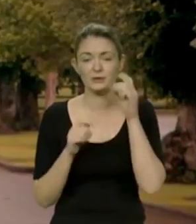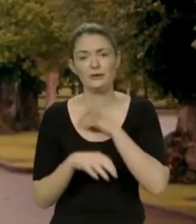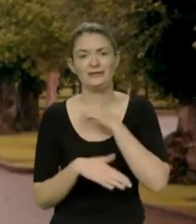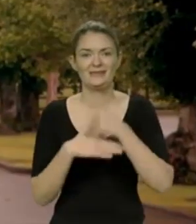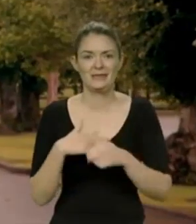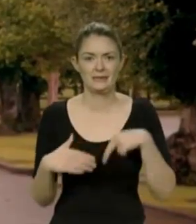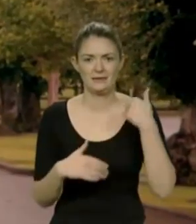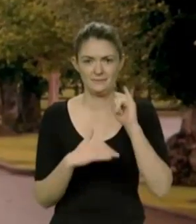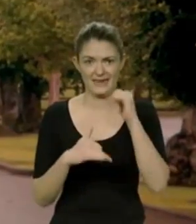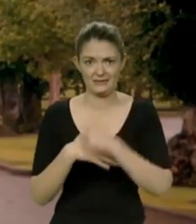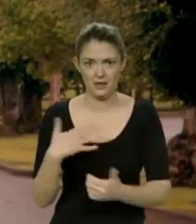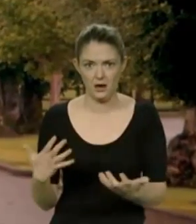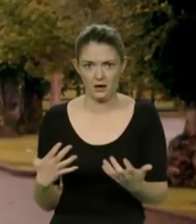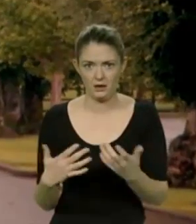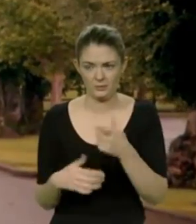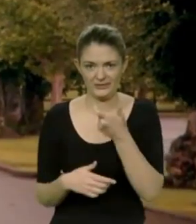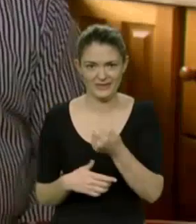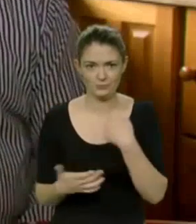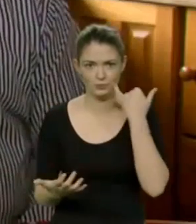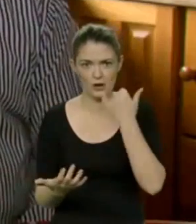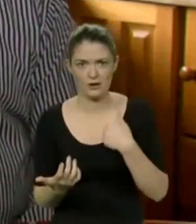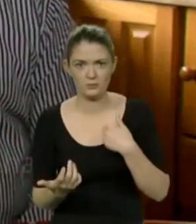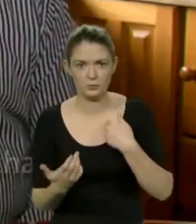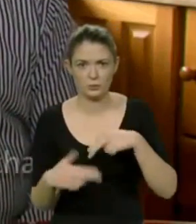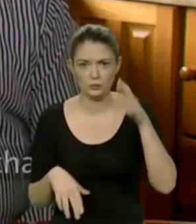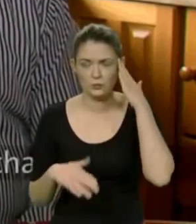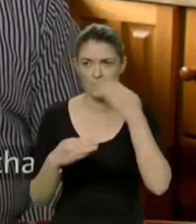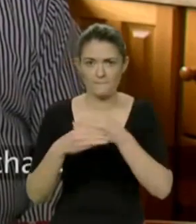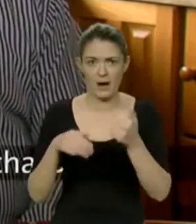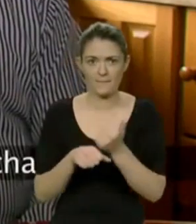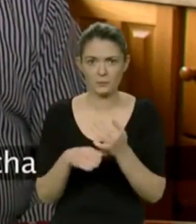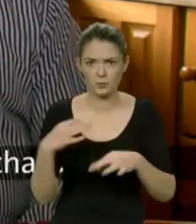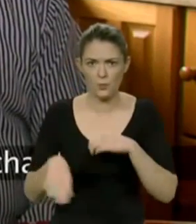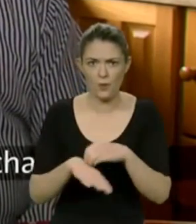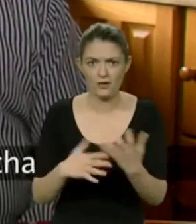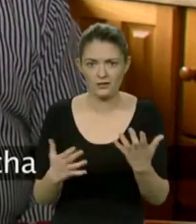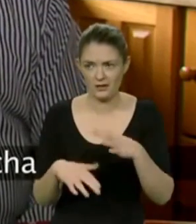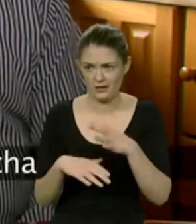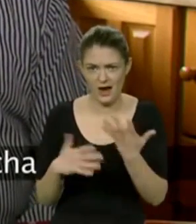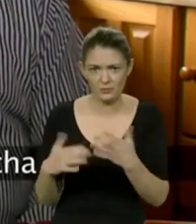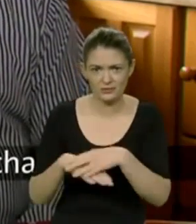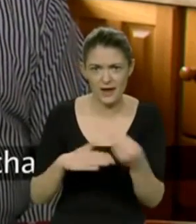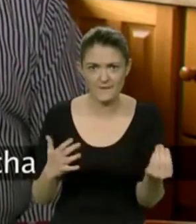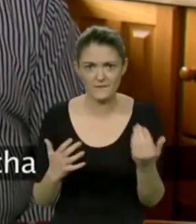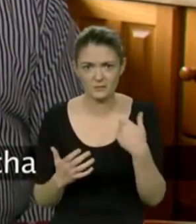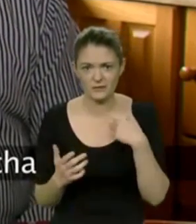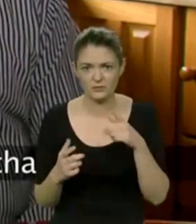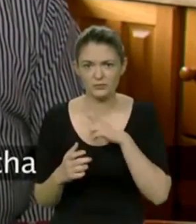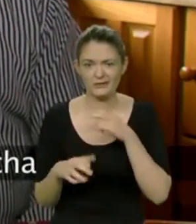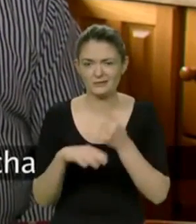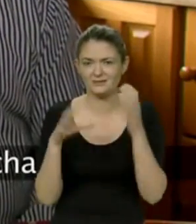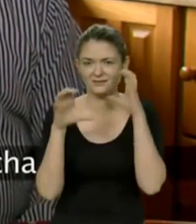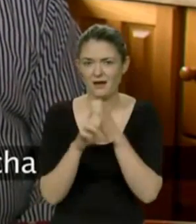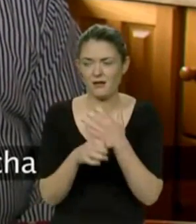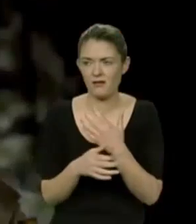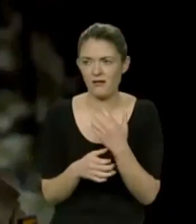bad day? And he texts us, ring me. Yeah. We don't really know much about what's going on or when he'll get off, yeah. or we're all in the dark really